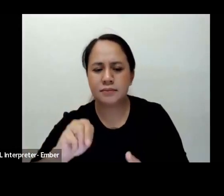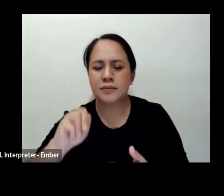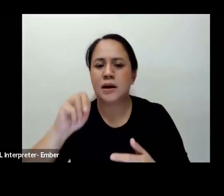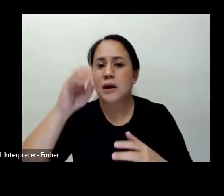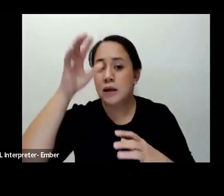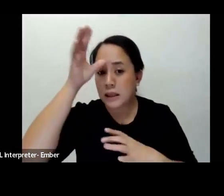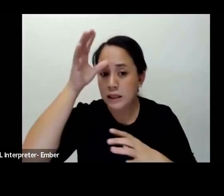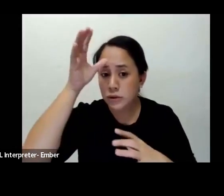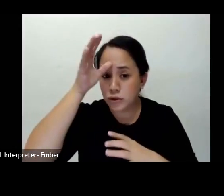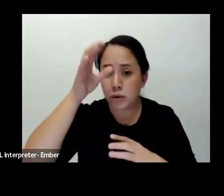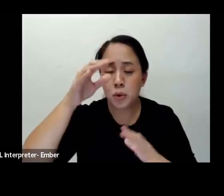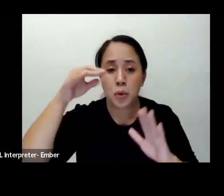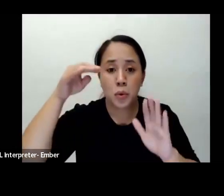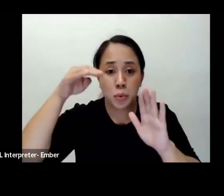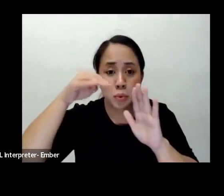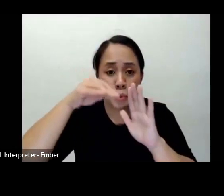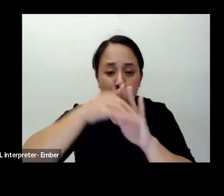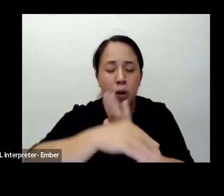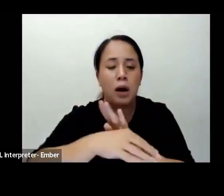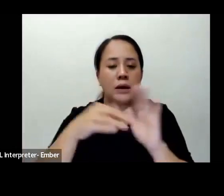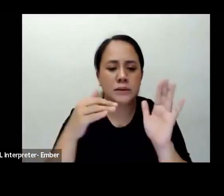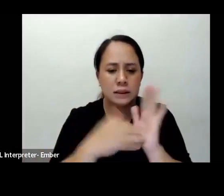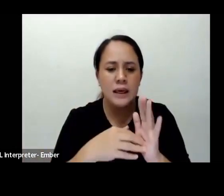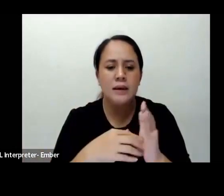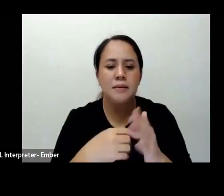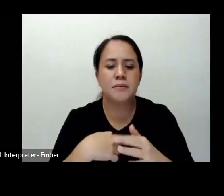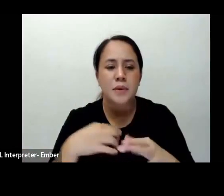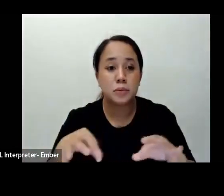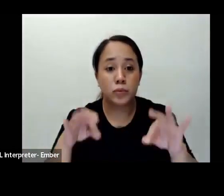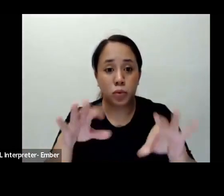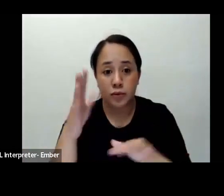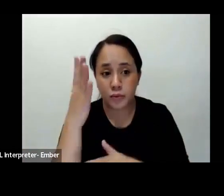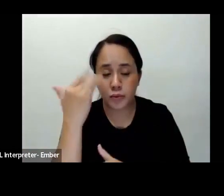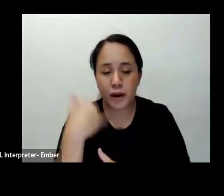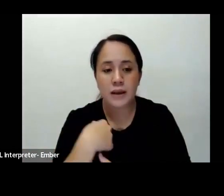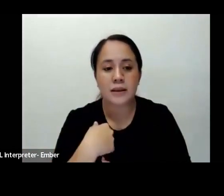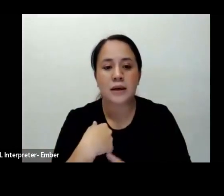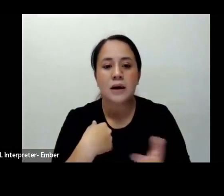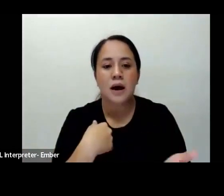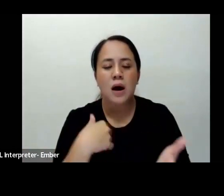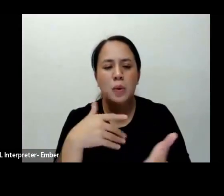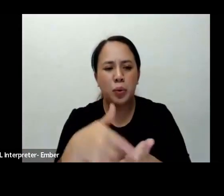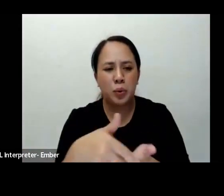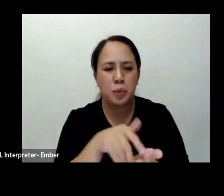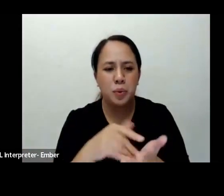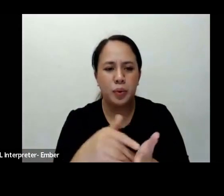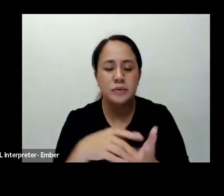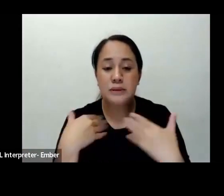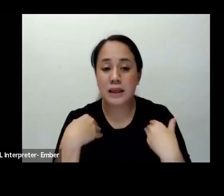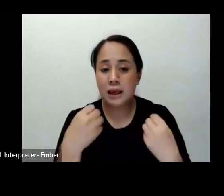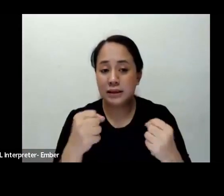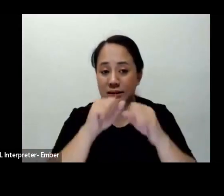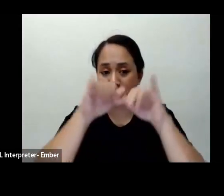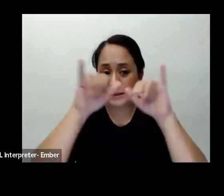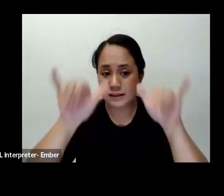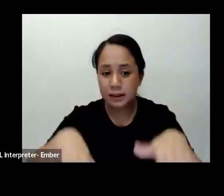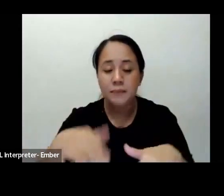down. And again, I would attribute that to the weakness of the health system,